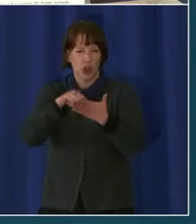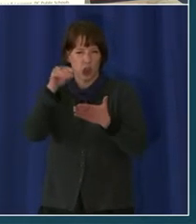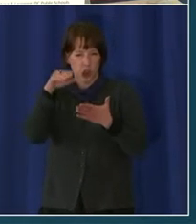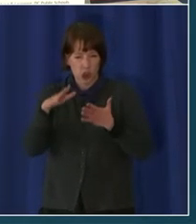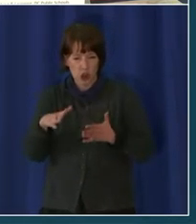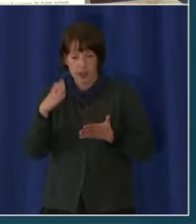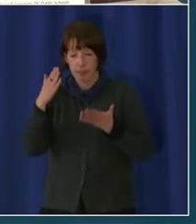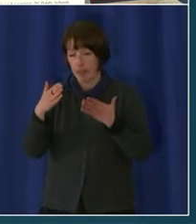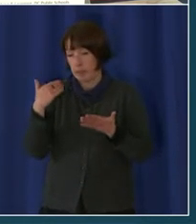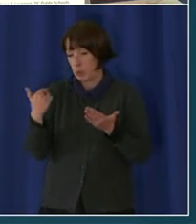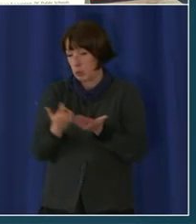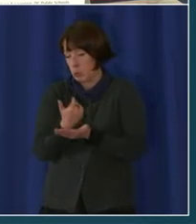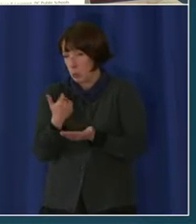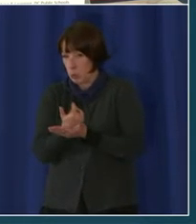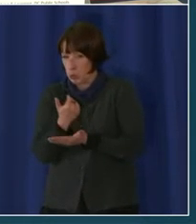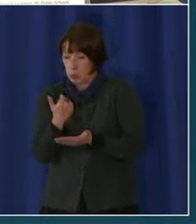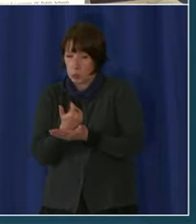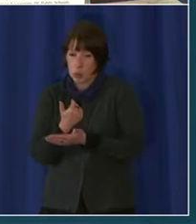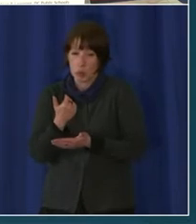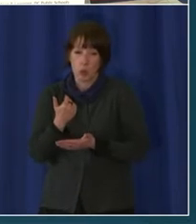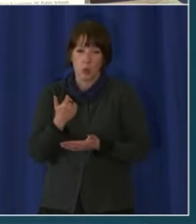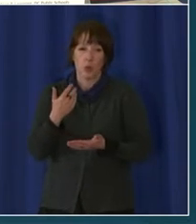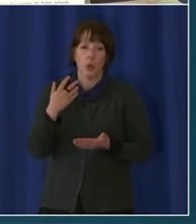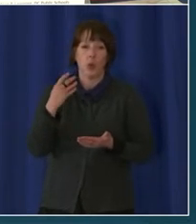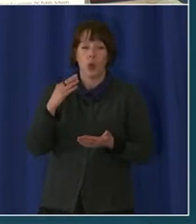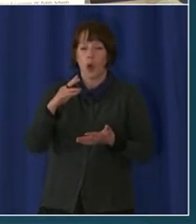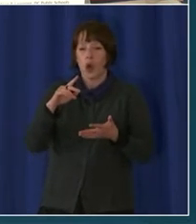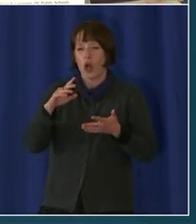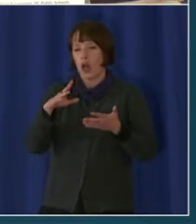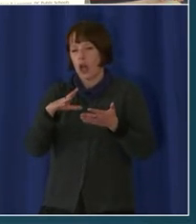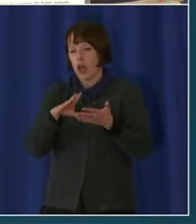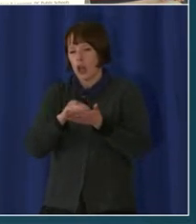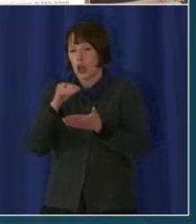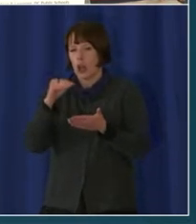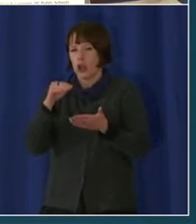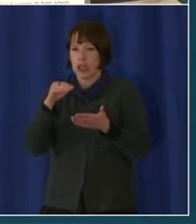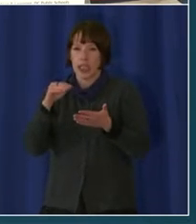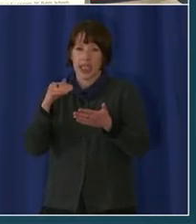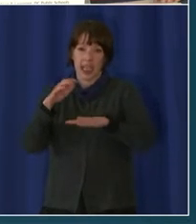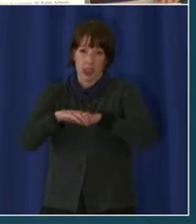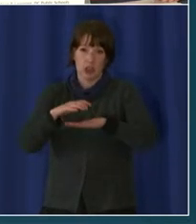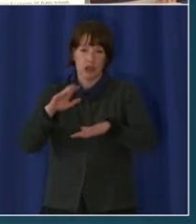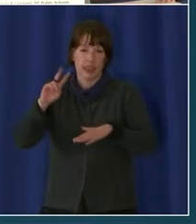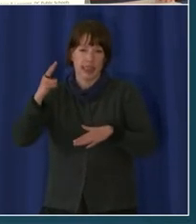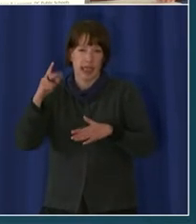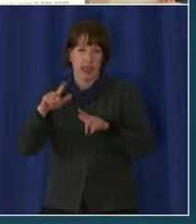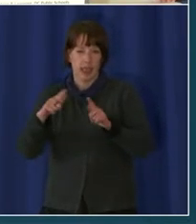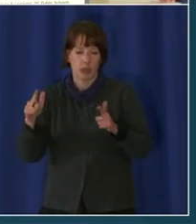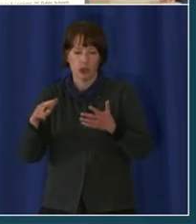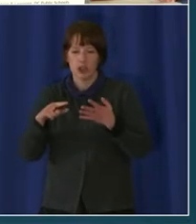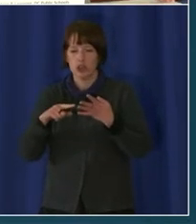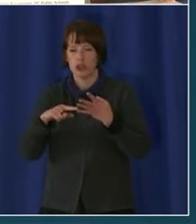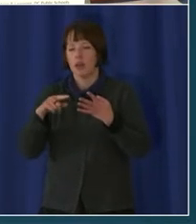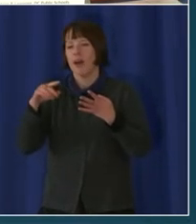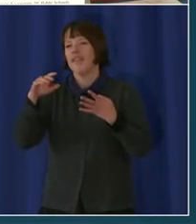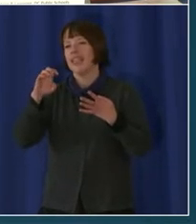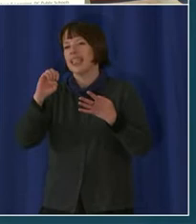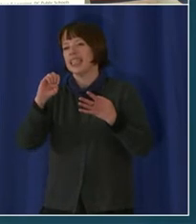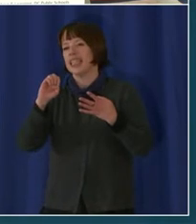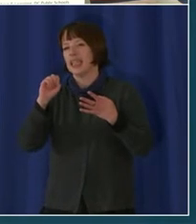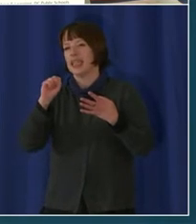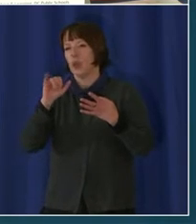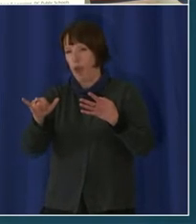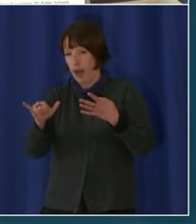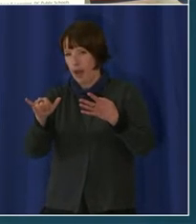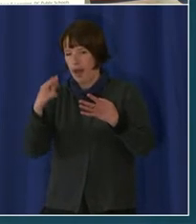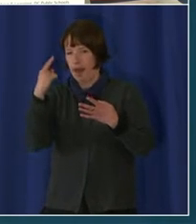be newcomers, who are at the beginning stages of their English learning. And then we have ESY for some of